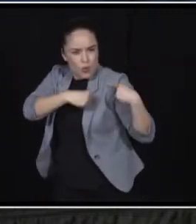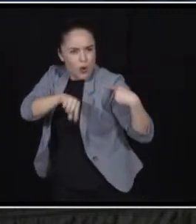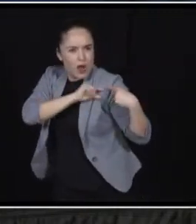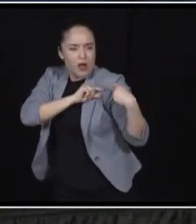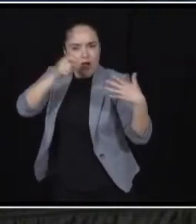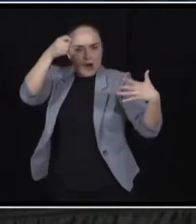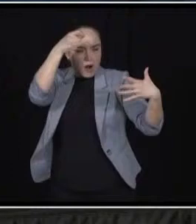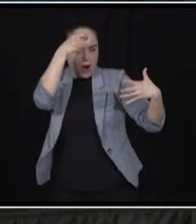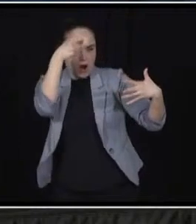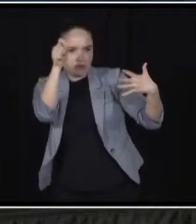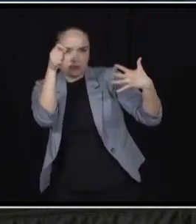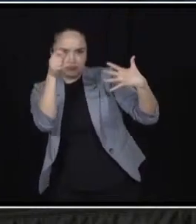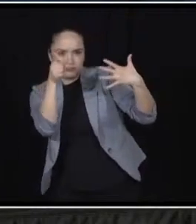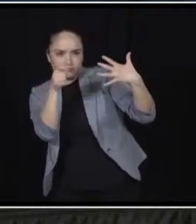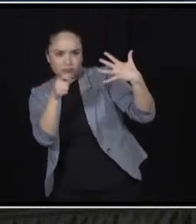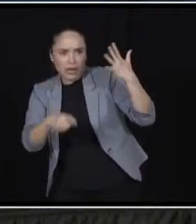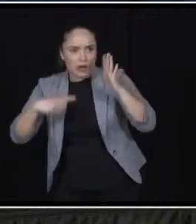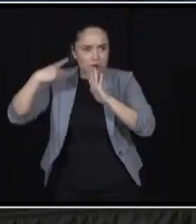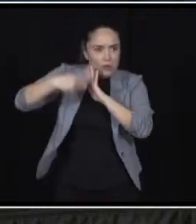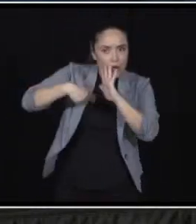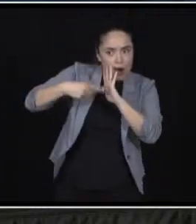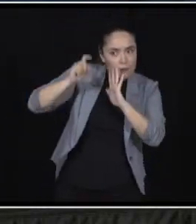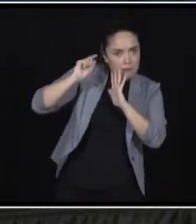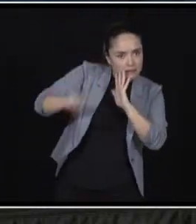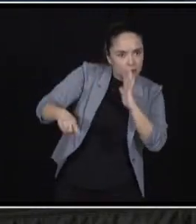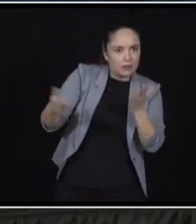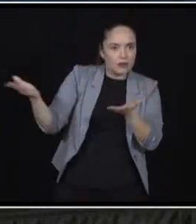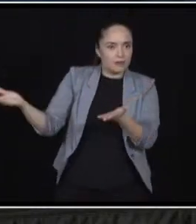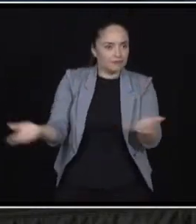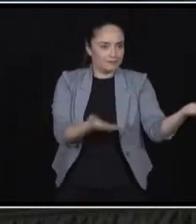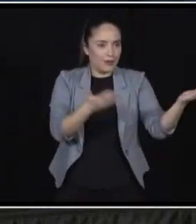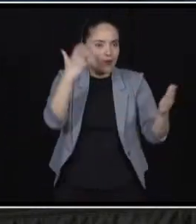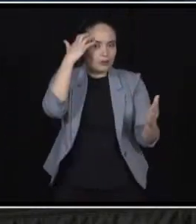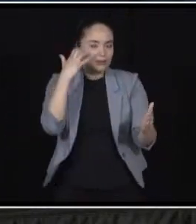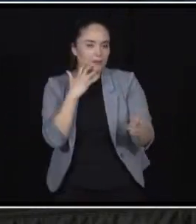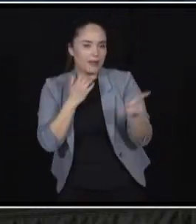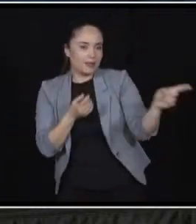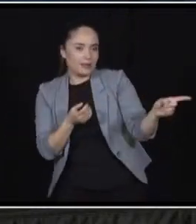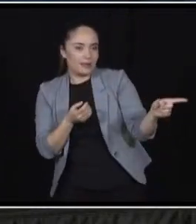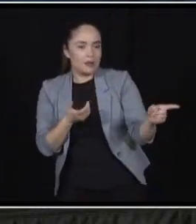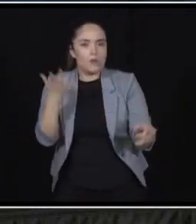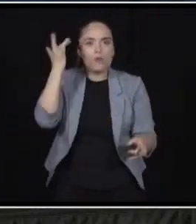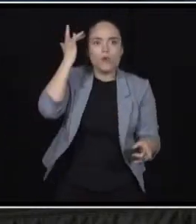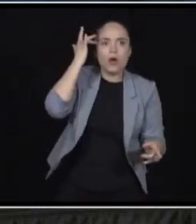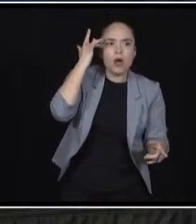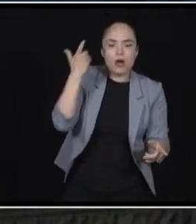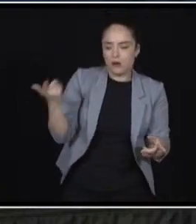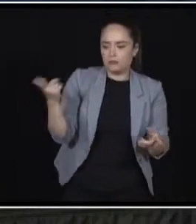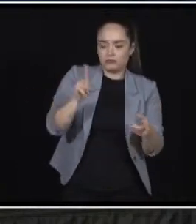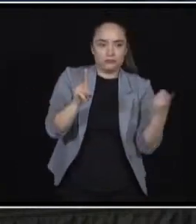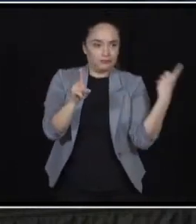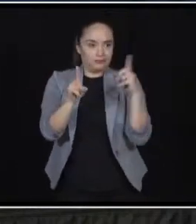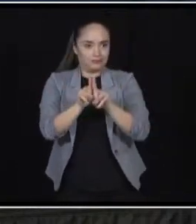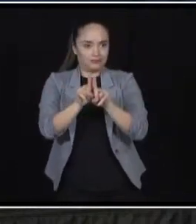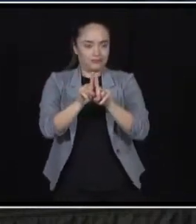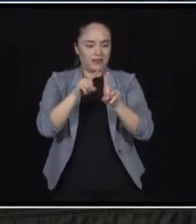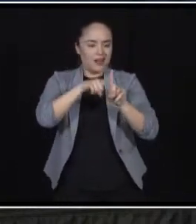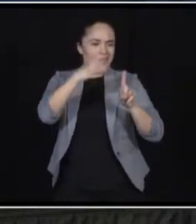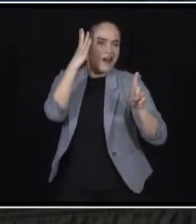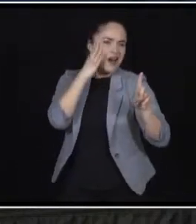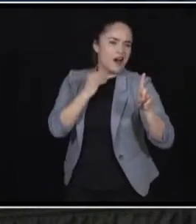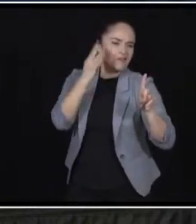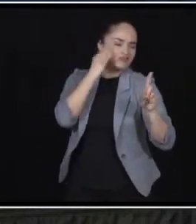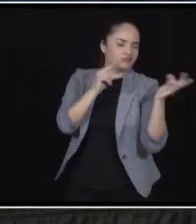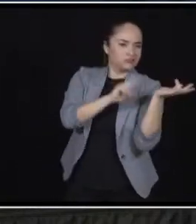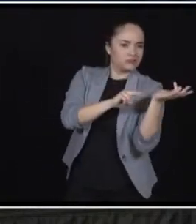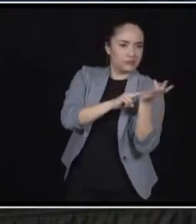to assist in our hospitals, so that the nurses with a greater experience and knowledge can then move up to the intensive care unit. So we